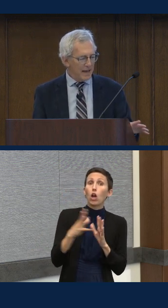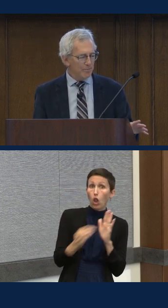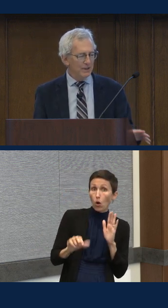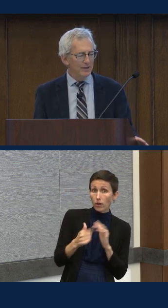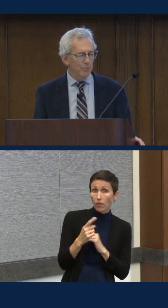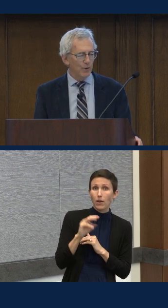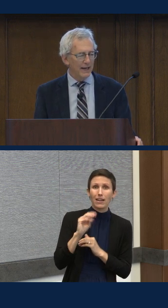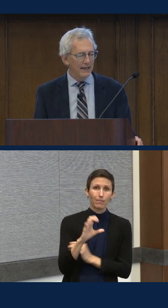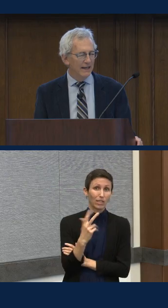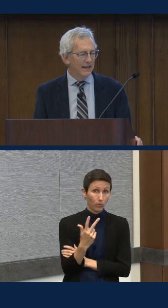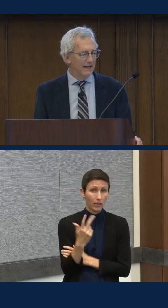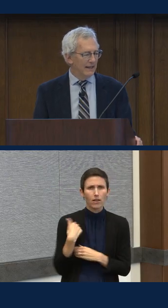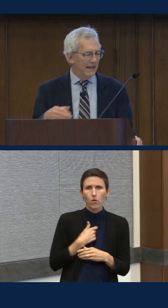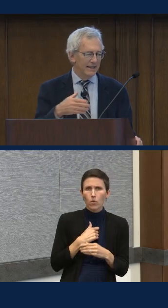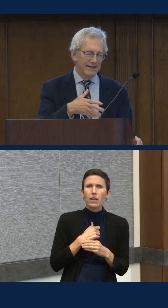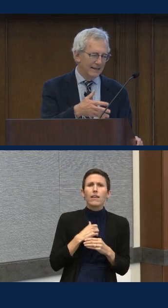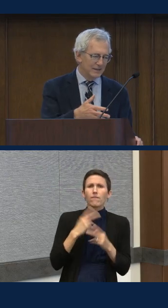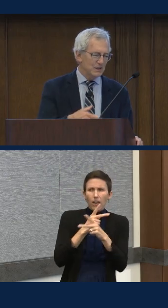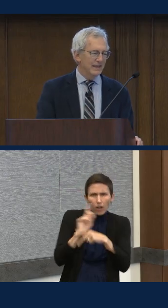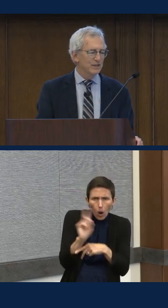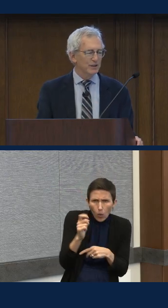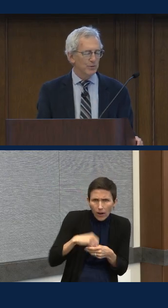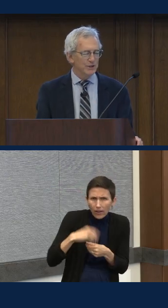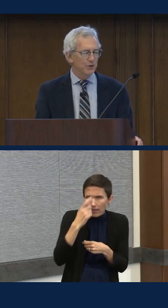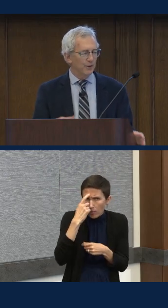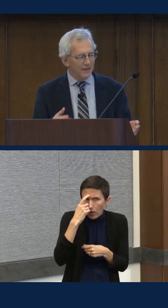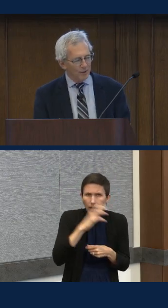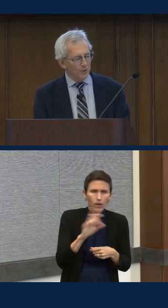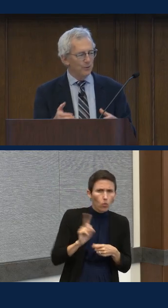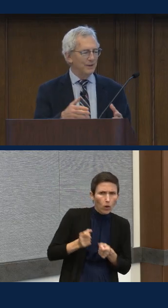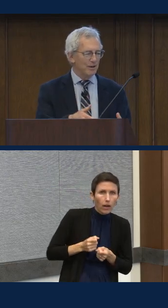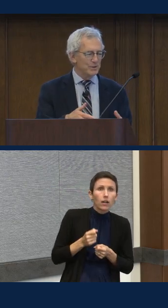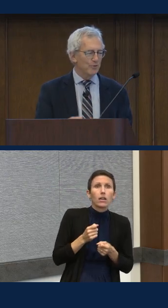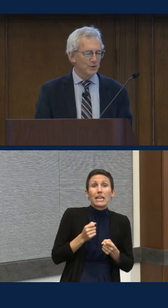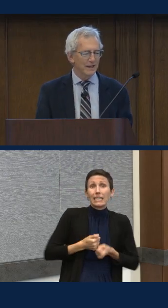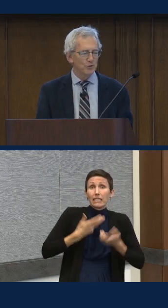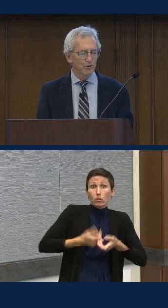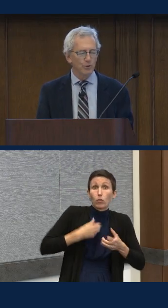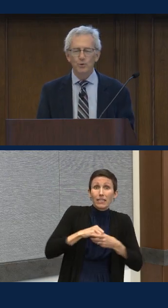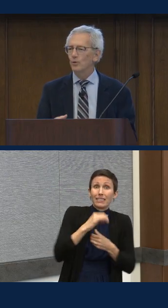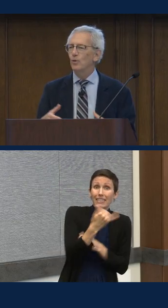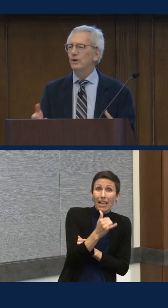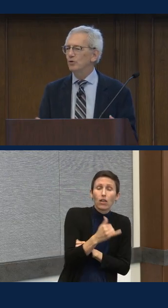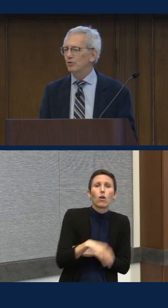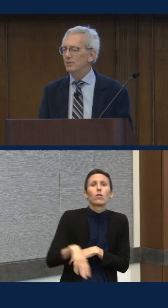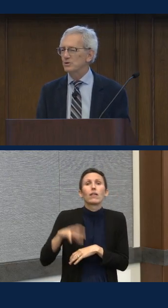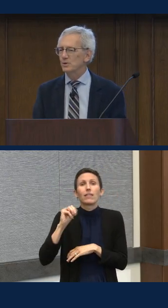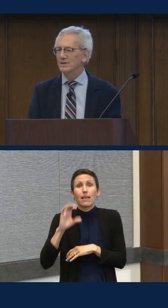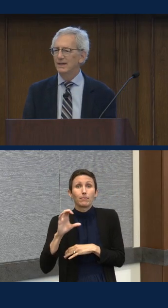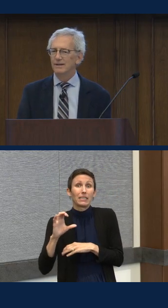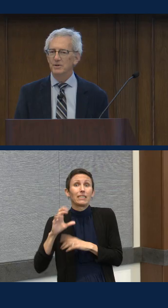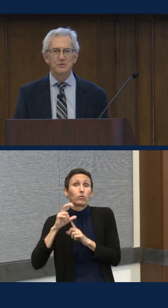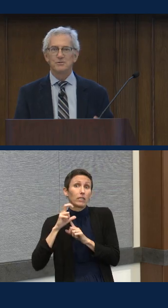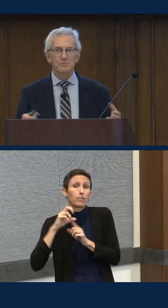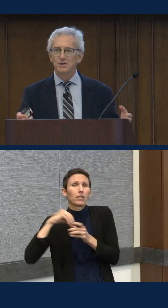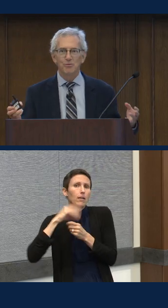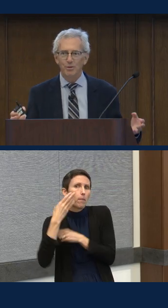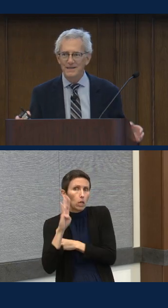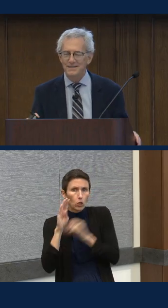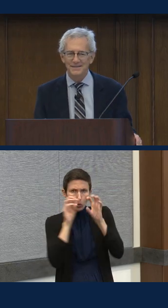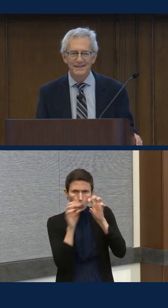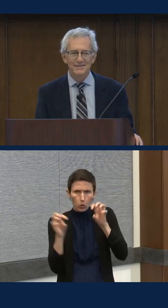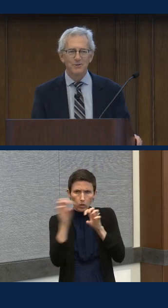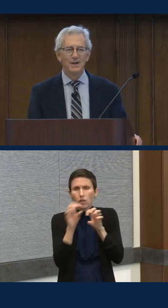We mapped it in the brain, and its sites of expression are in yellow, the MC4 sites are in blue, and what we knew from this was it's in